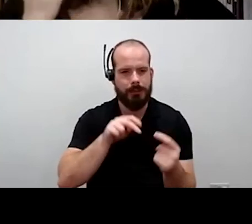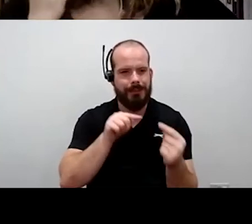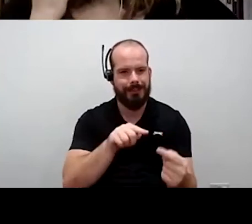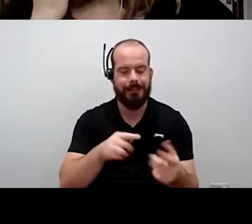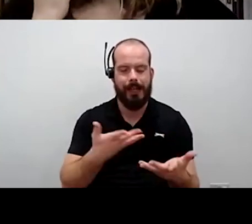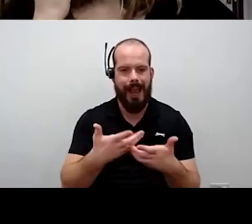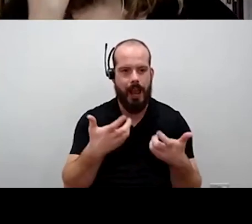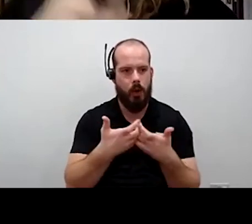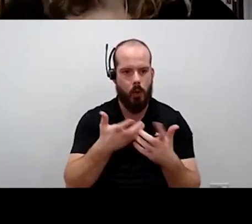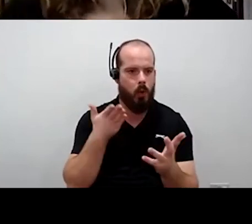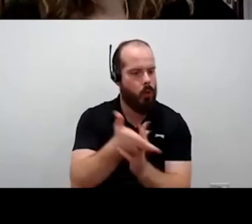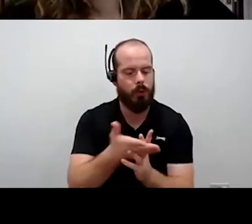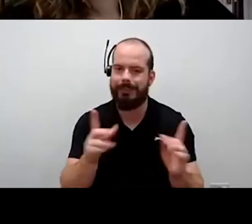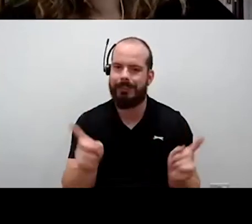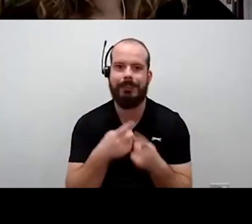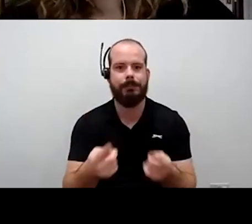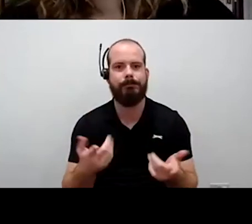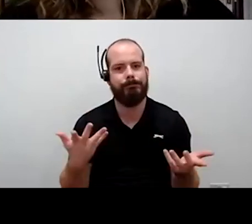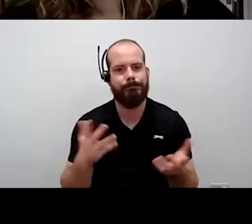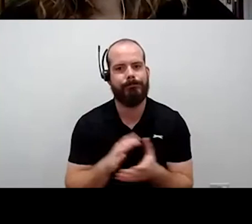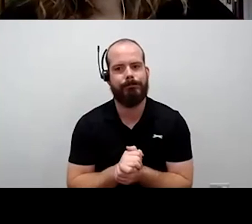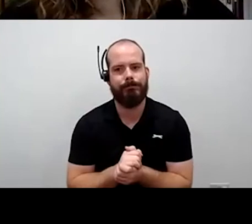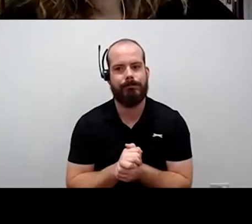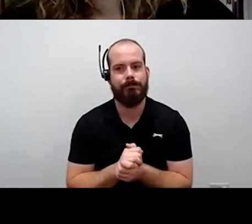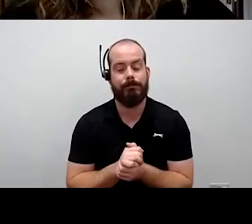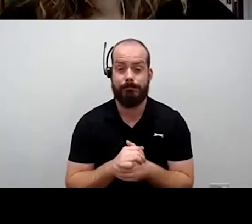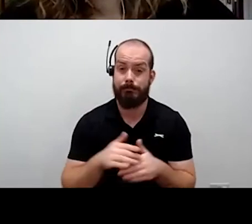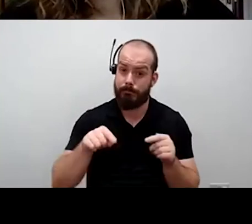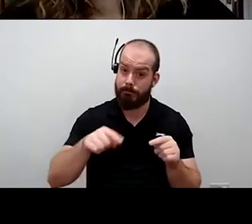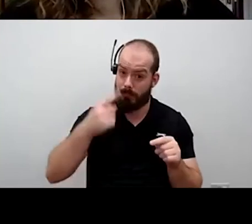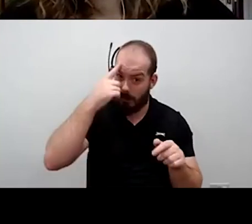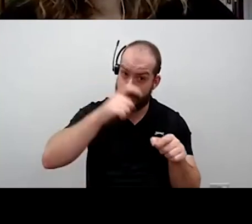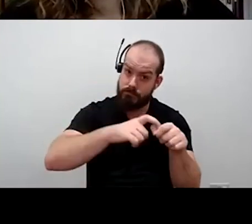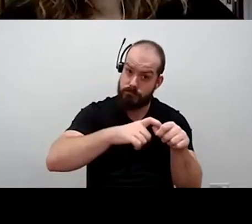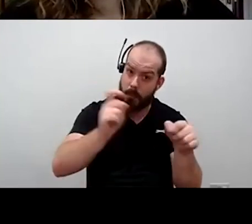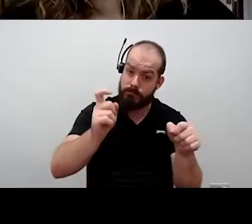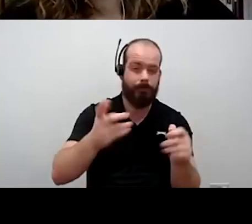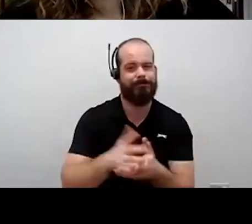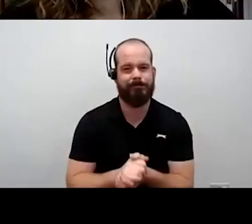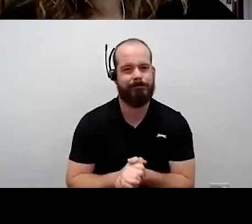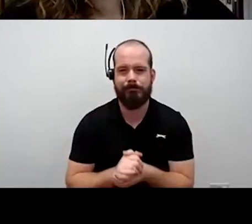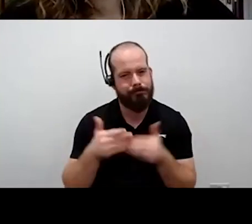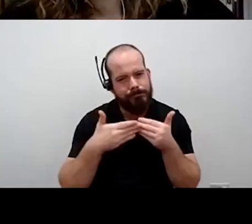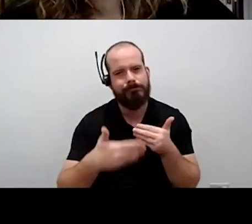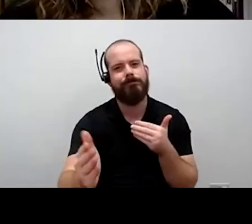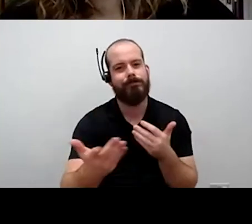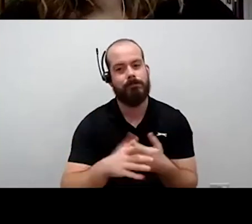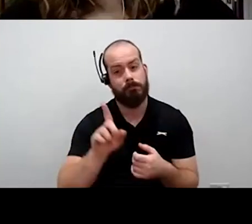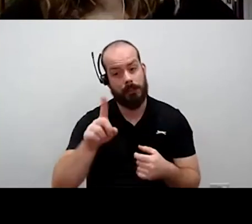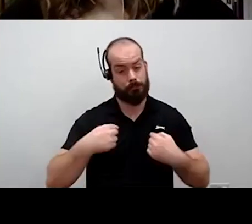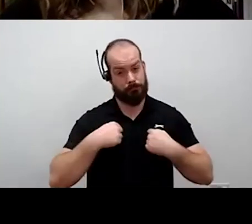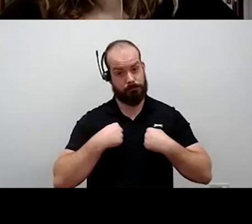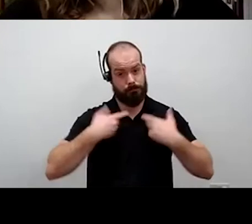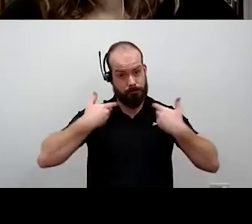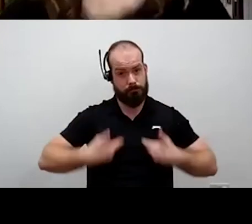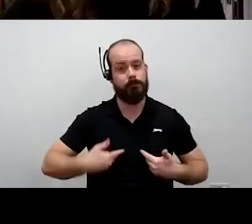approach everyone. So it's not over. It's not over. But for me, it's a choice we